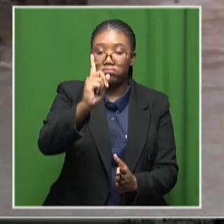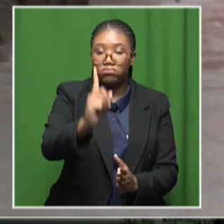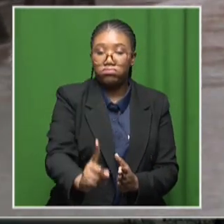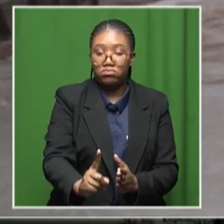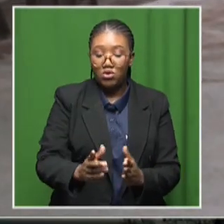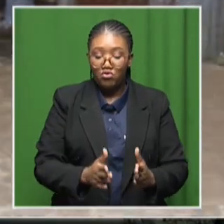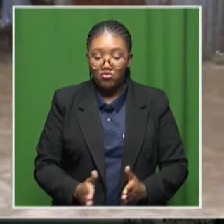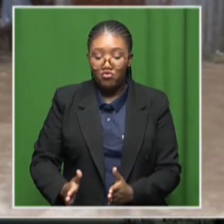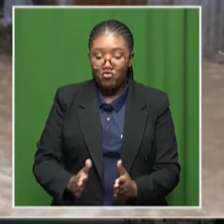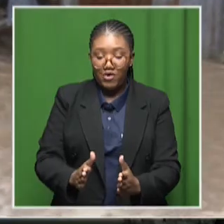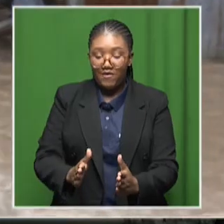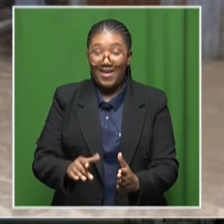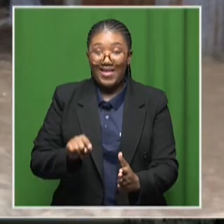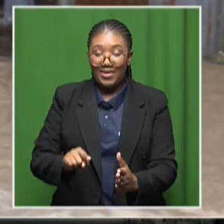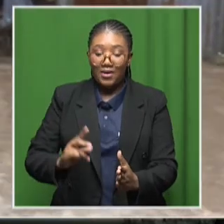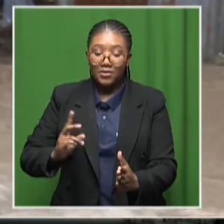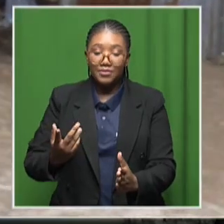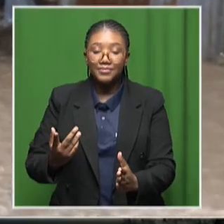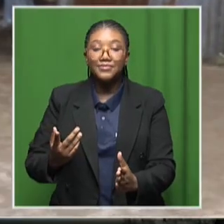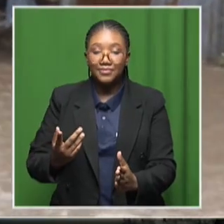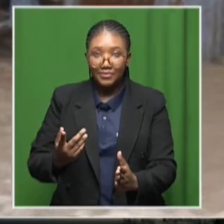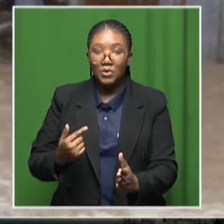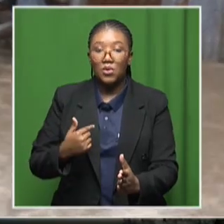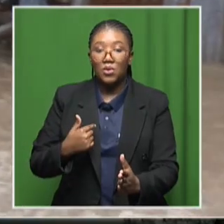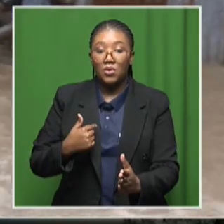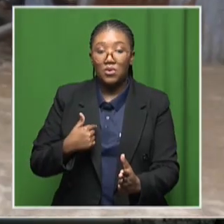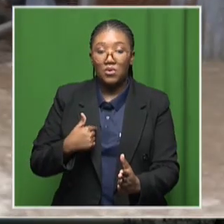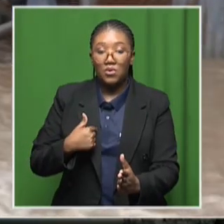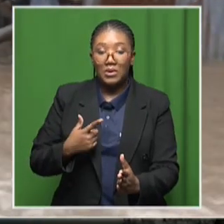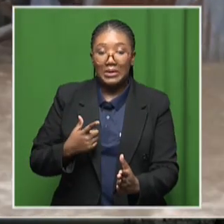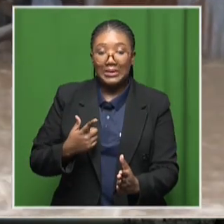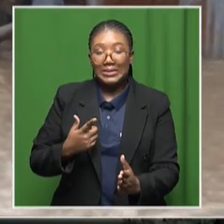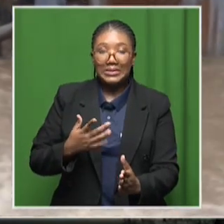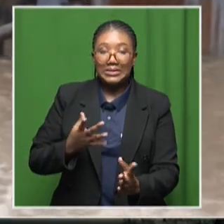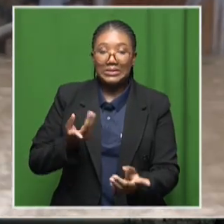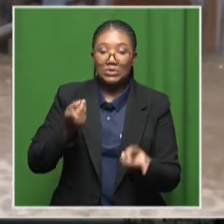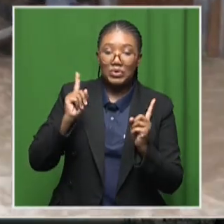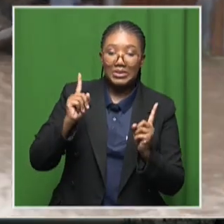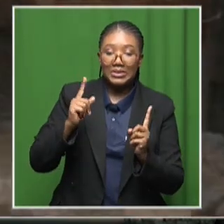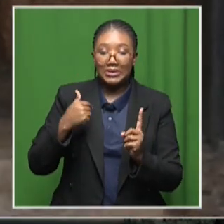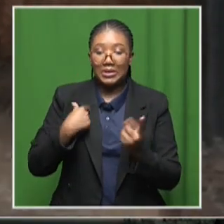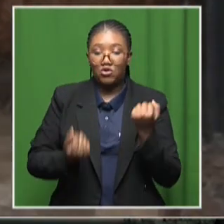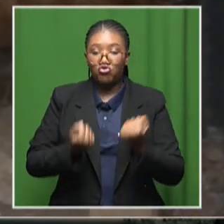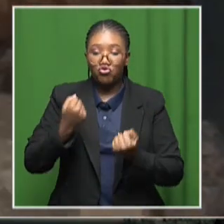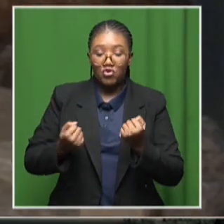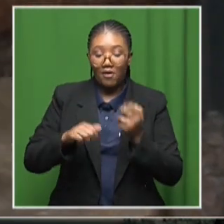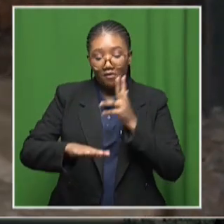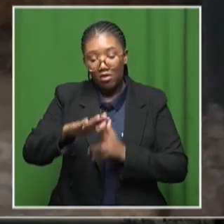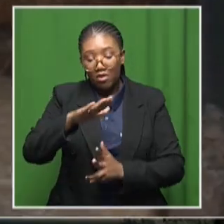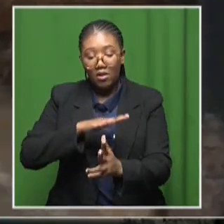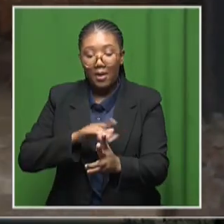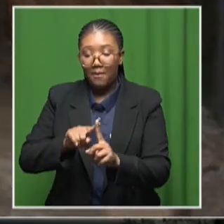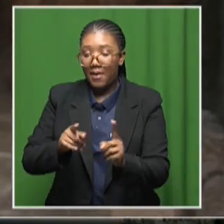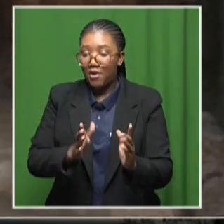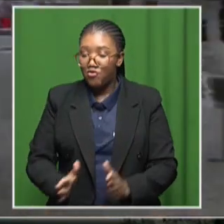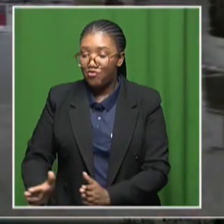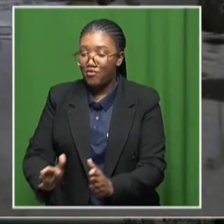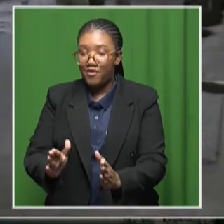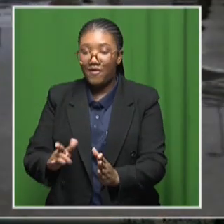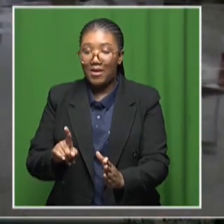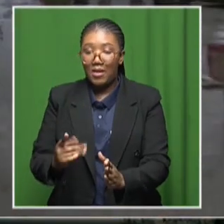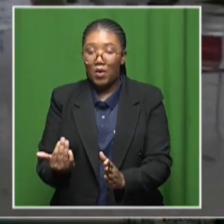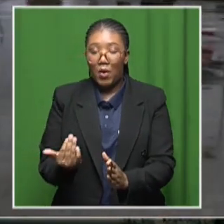of which there's a risk there of maybe them being, swept away while they're trying to cross those areas. So we